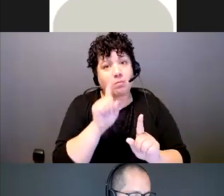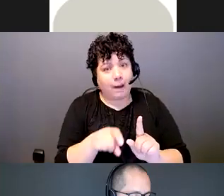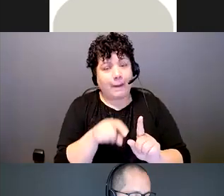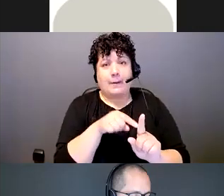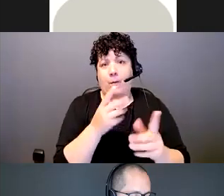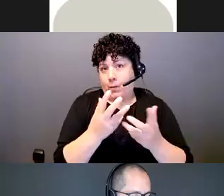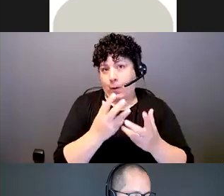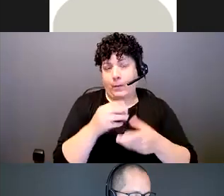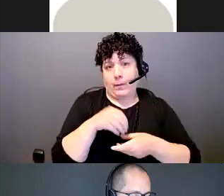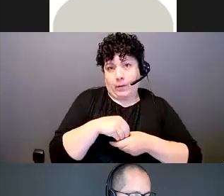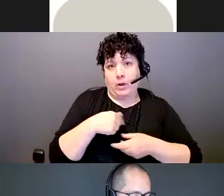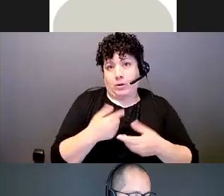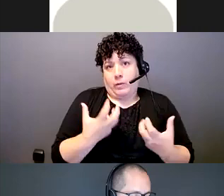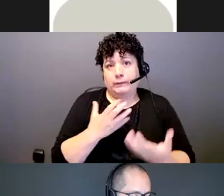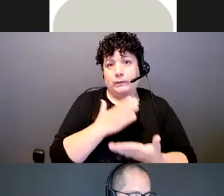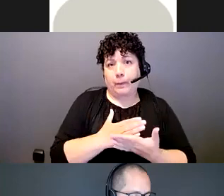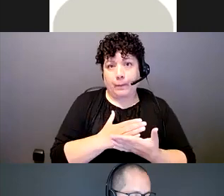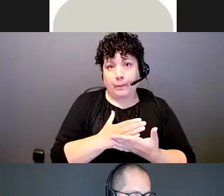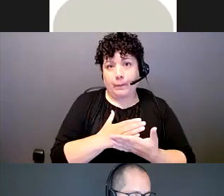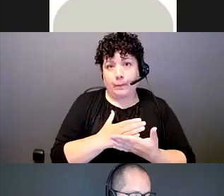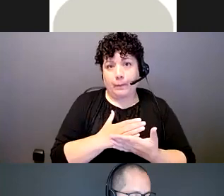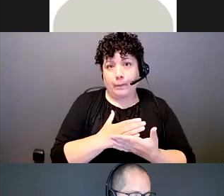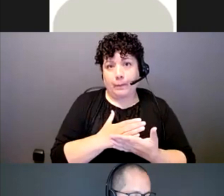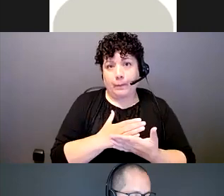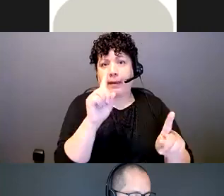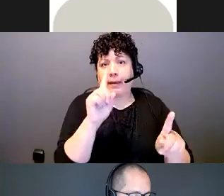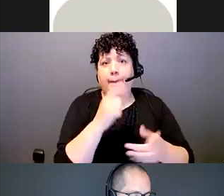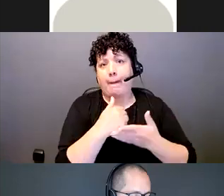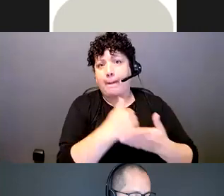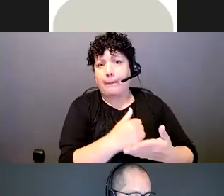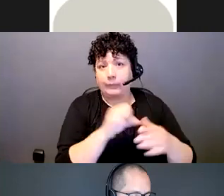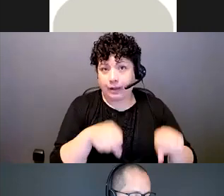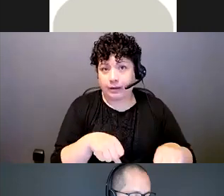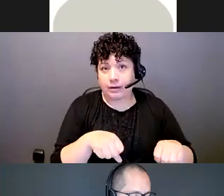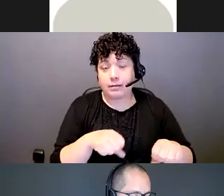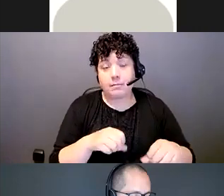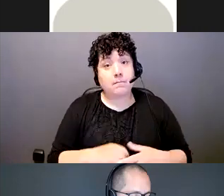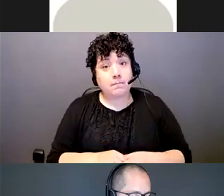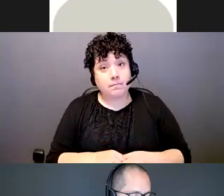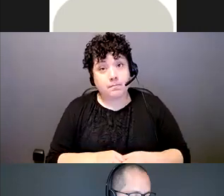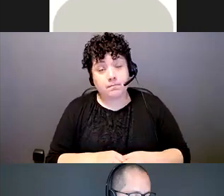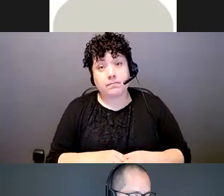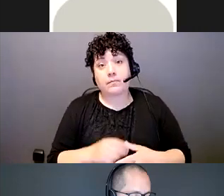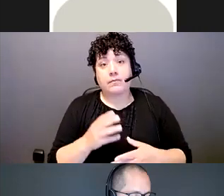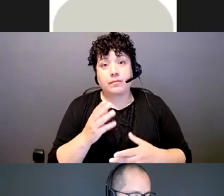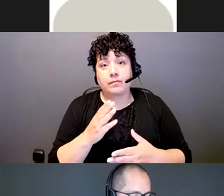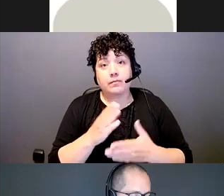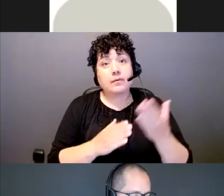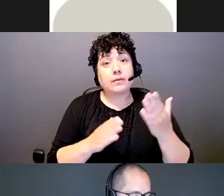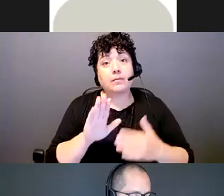help. Well, the reality is there are some other, people, when there's